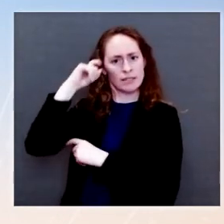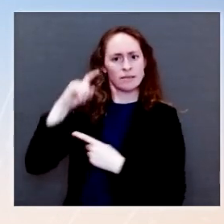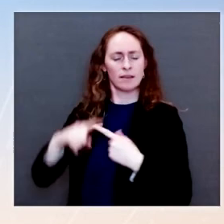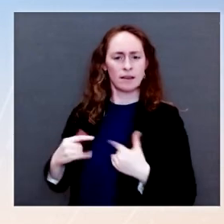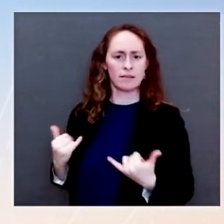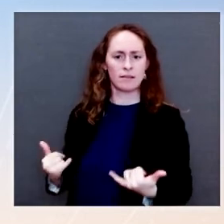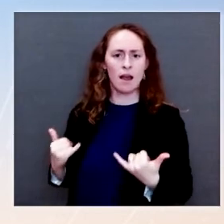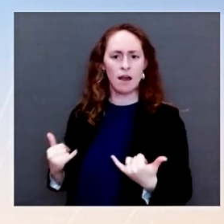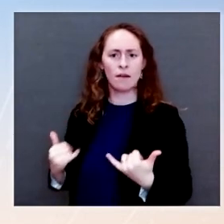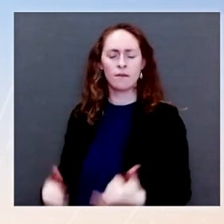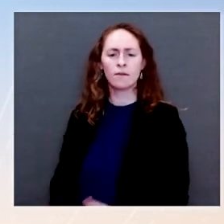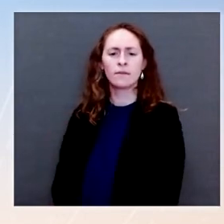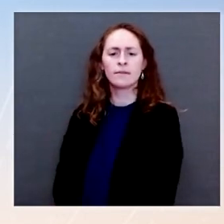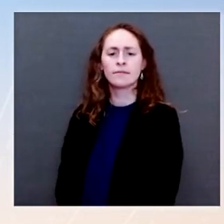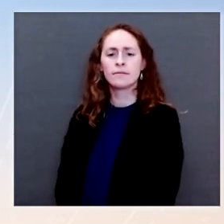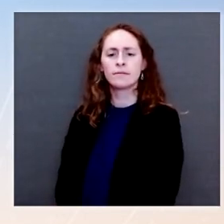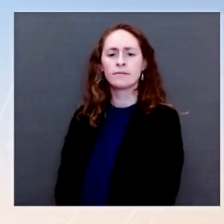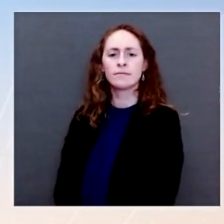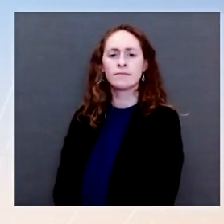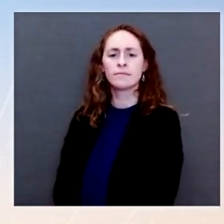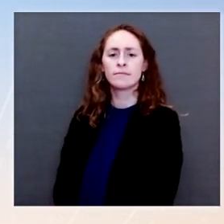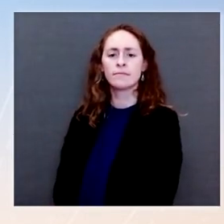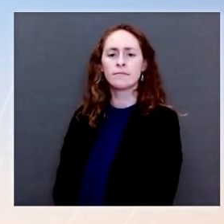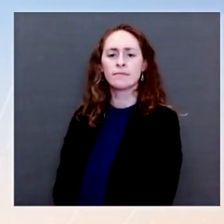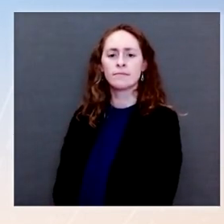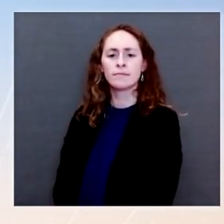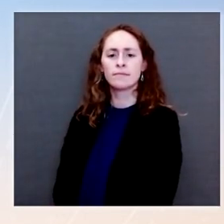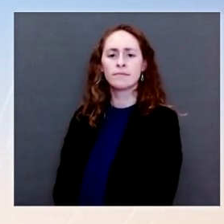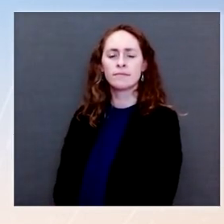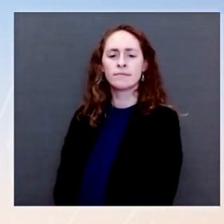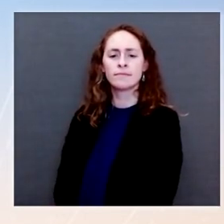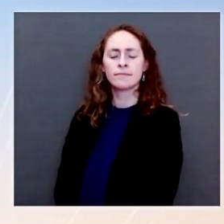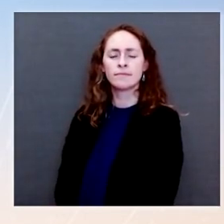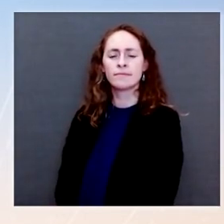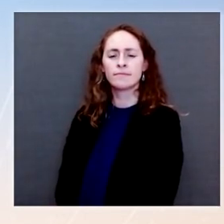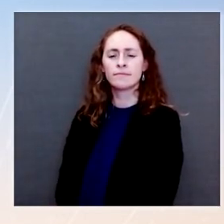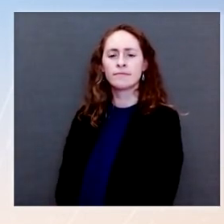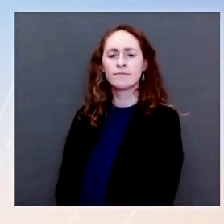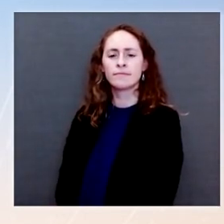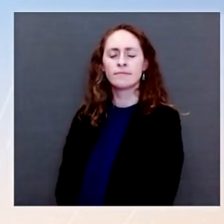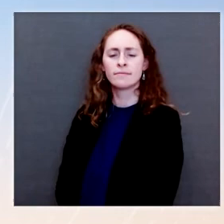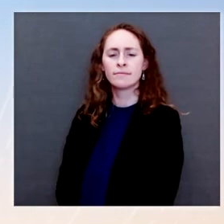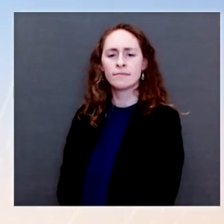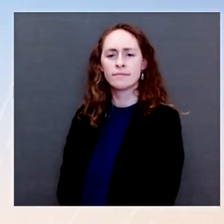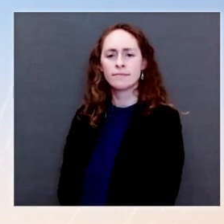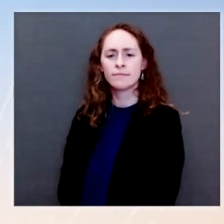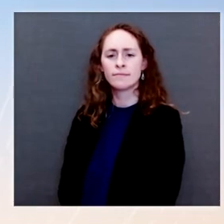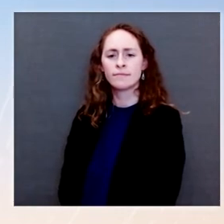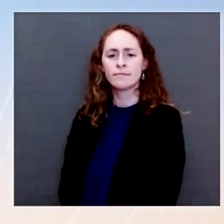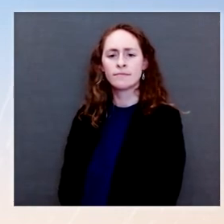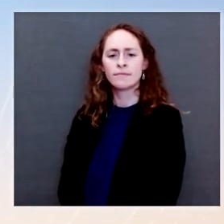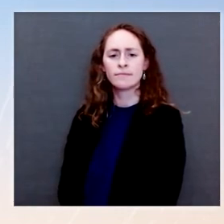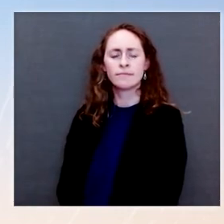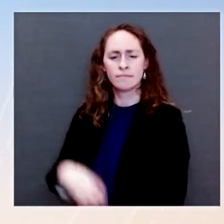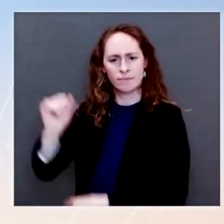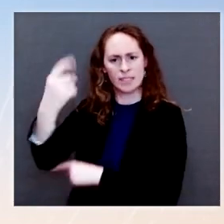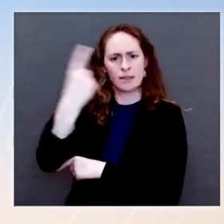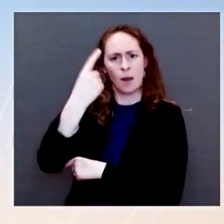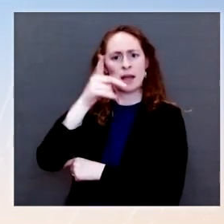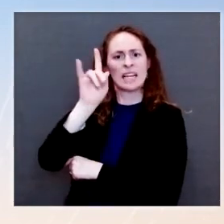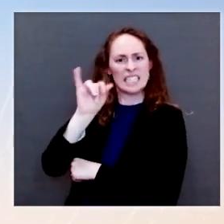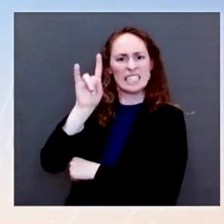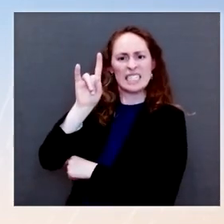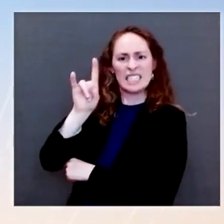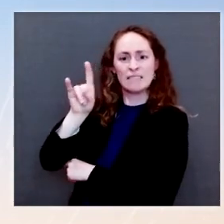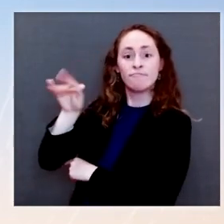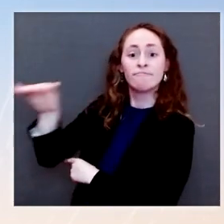to put out a positive tweet today, or was that all him? I'm not aware of any asks for a positive tweet or a specific tweet. I would